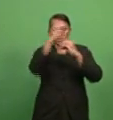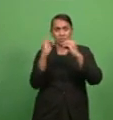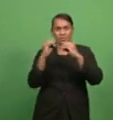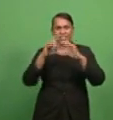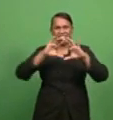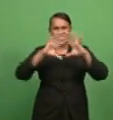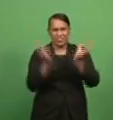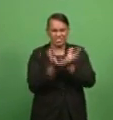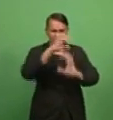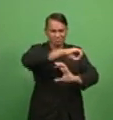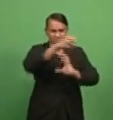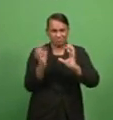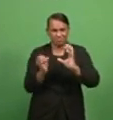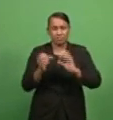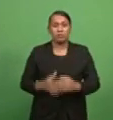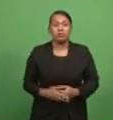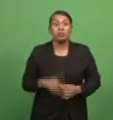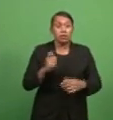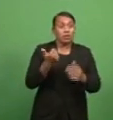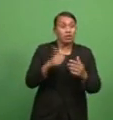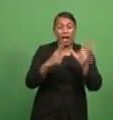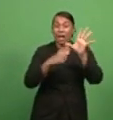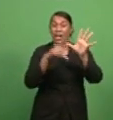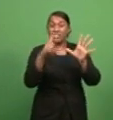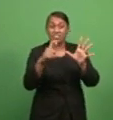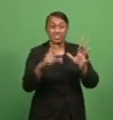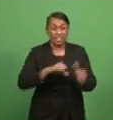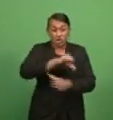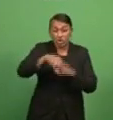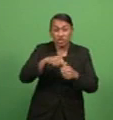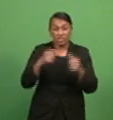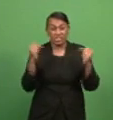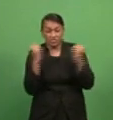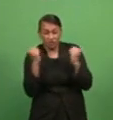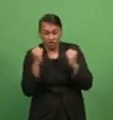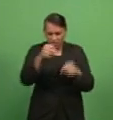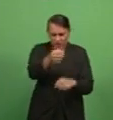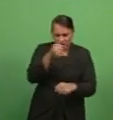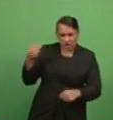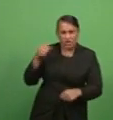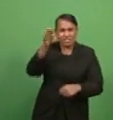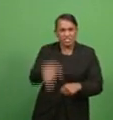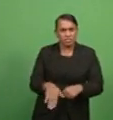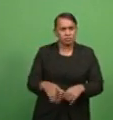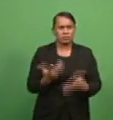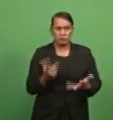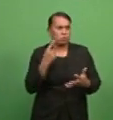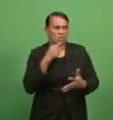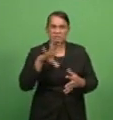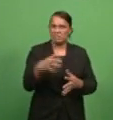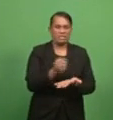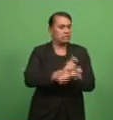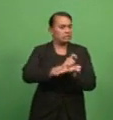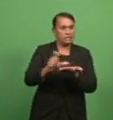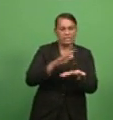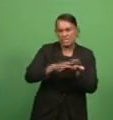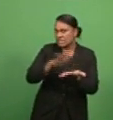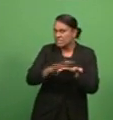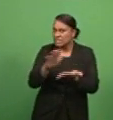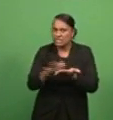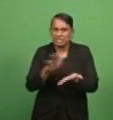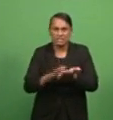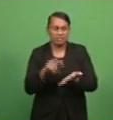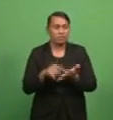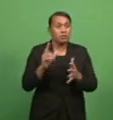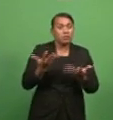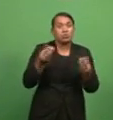and Air Conditioning Association highlighted that by producing a clean and efficient energy source for refrigerators, they will be able